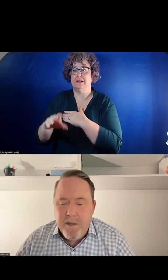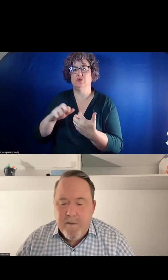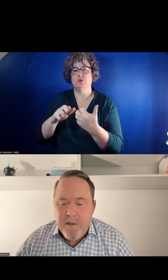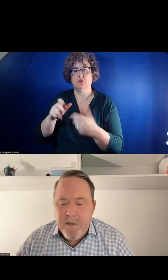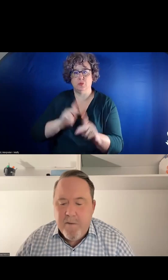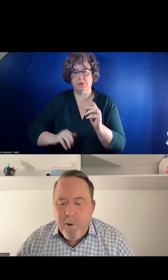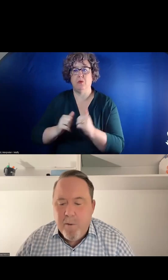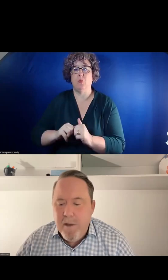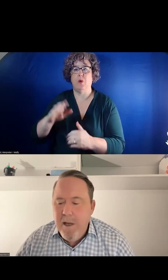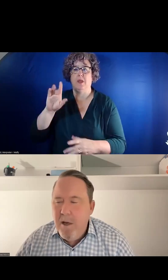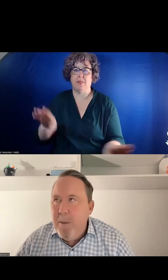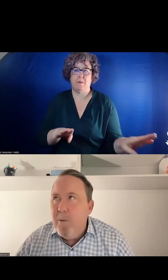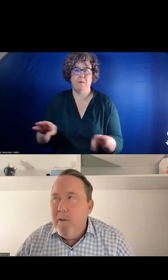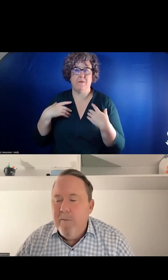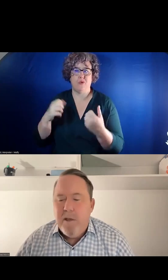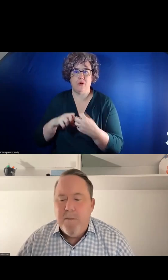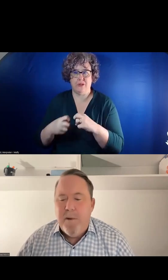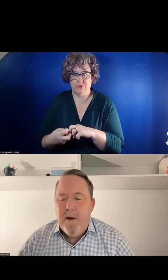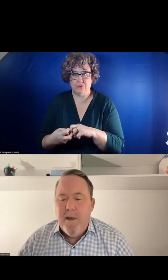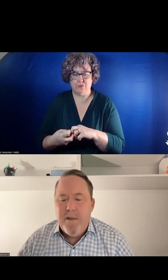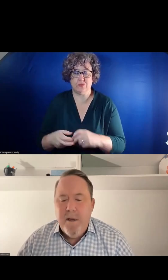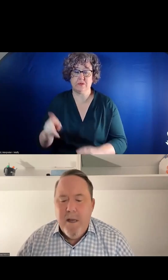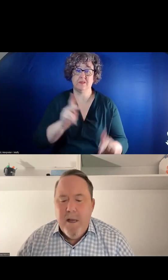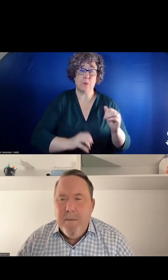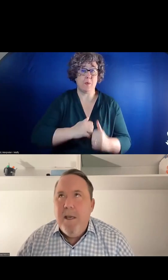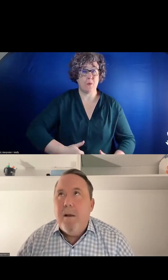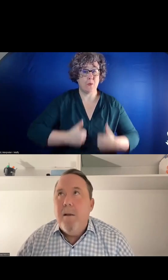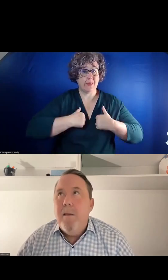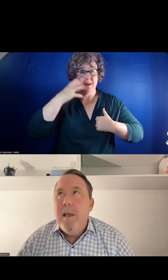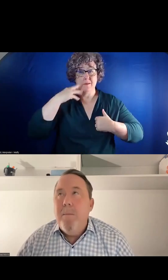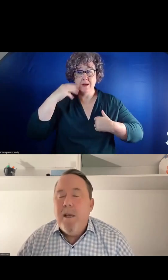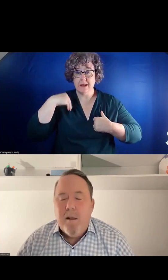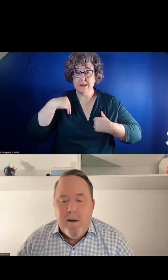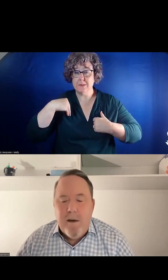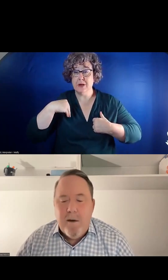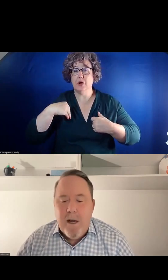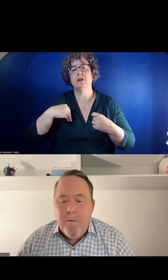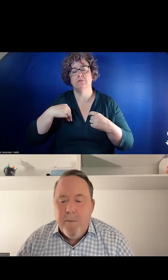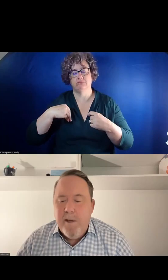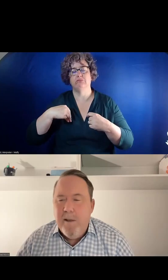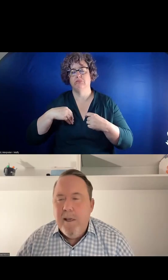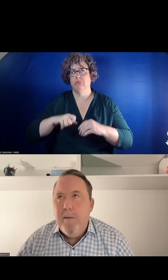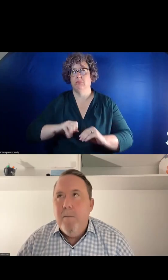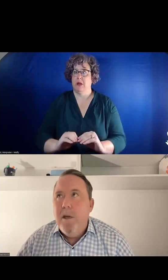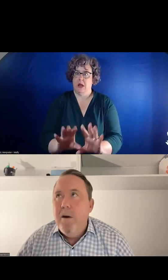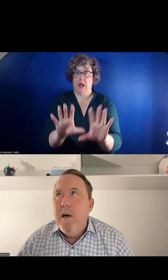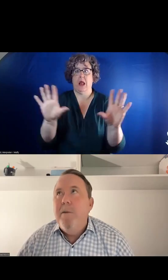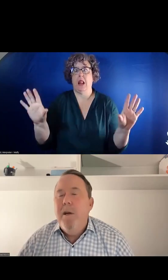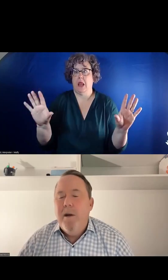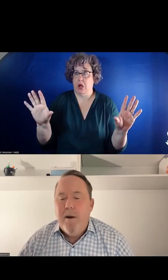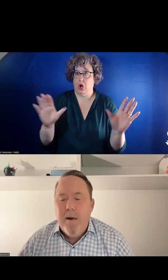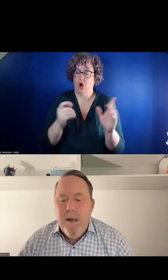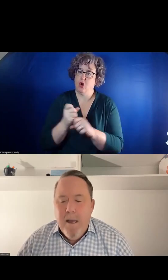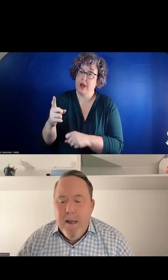to these services. Therefore, people with lived experience they can make it clear repeatedly, year